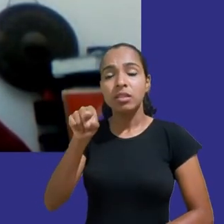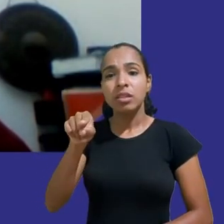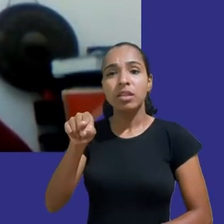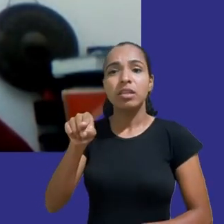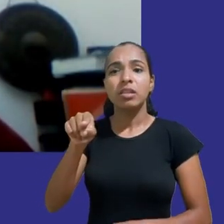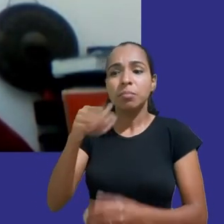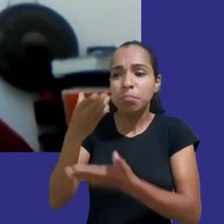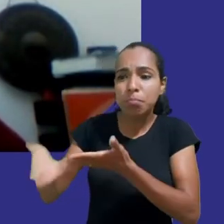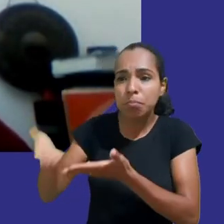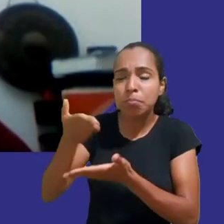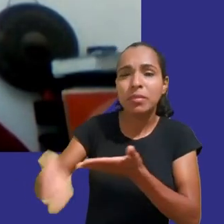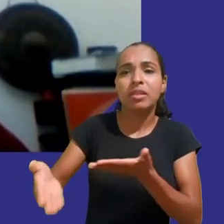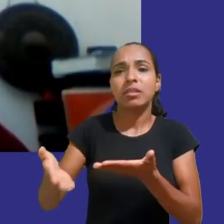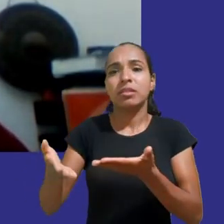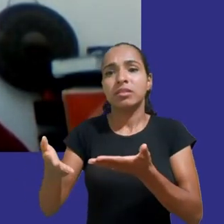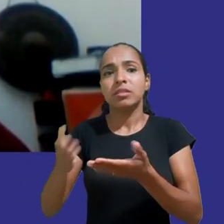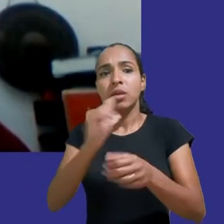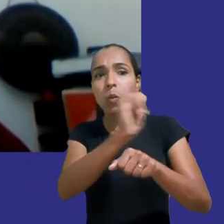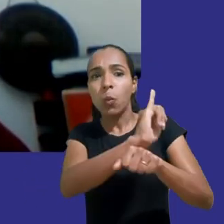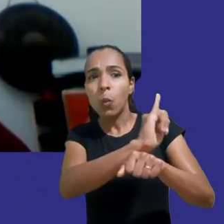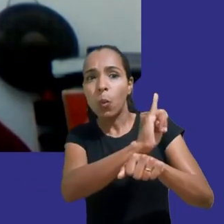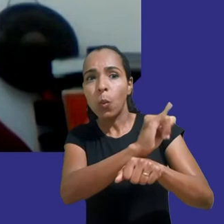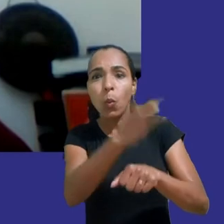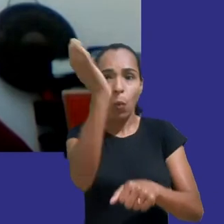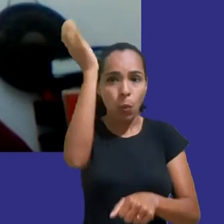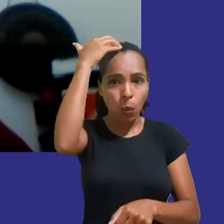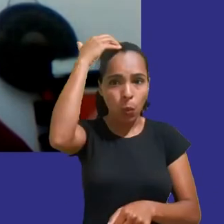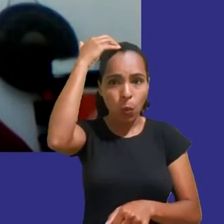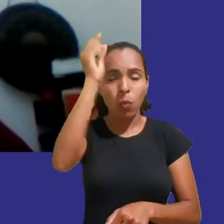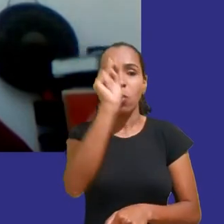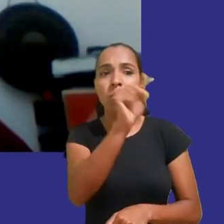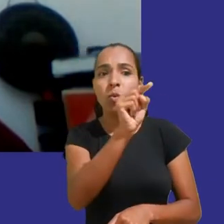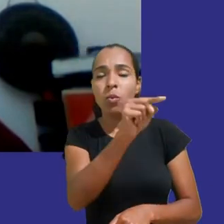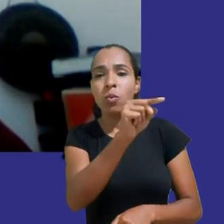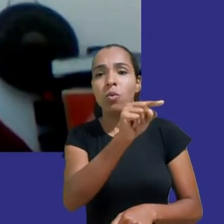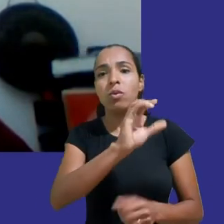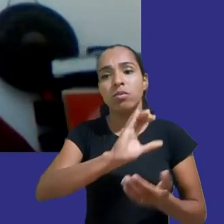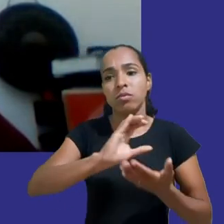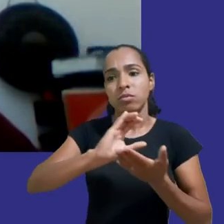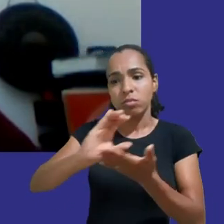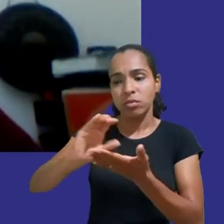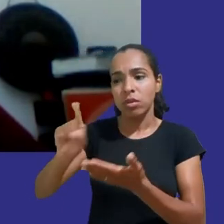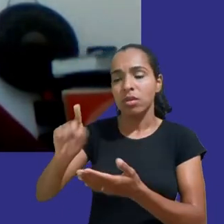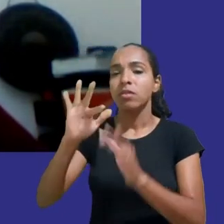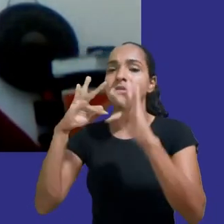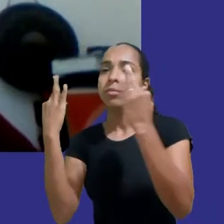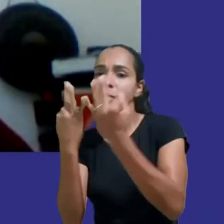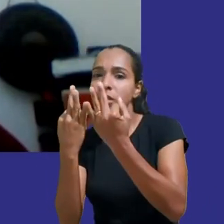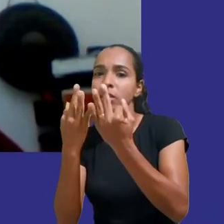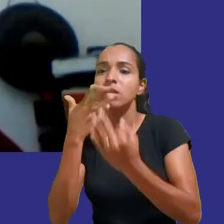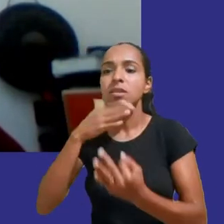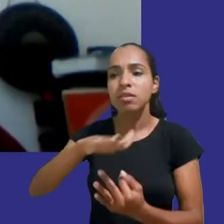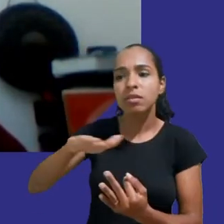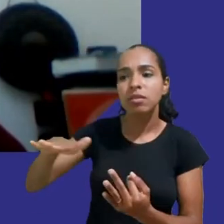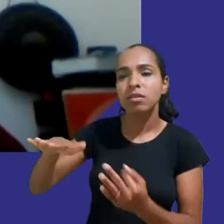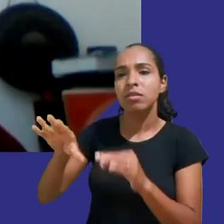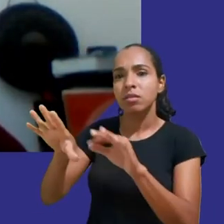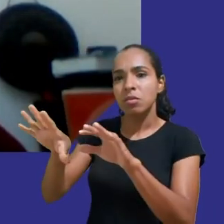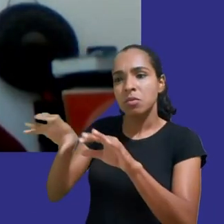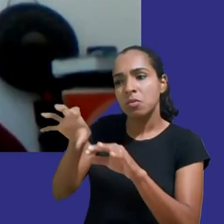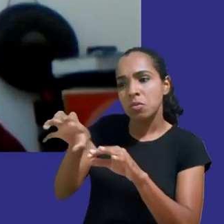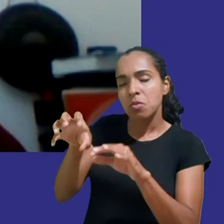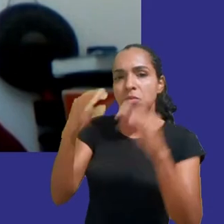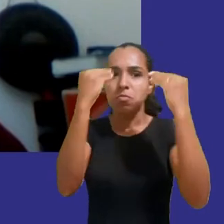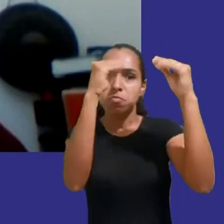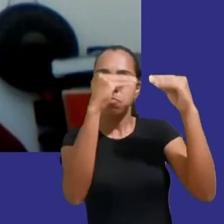by YouTube in this case and to compensate the children and their guardians for the